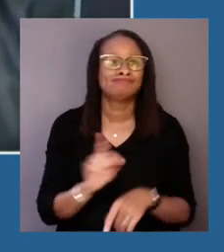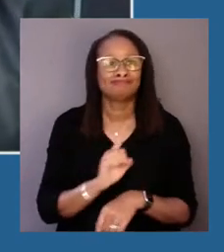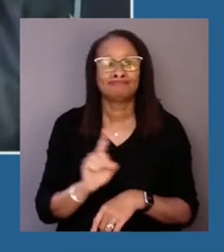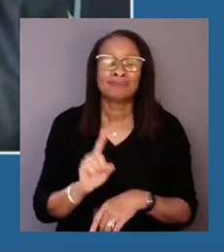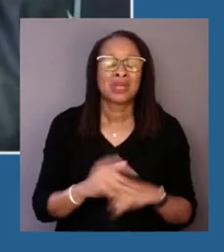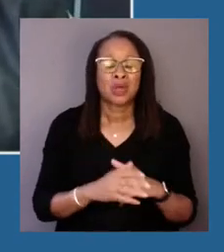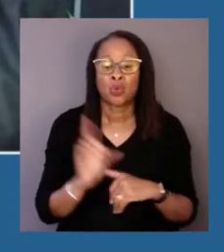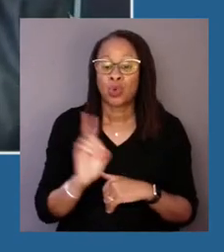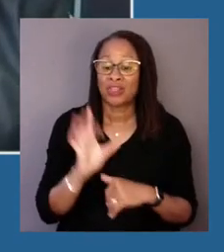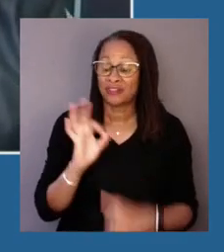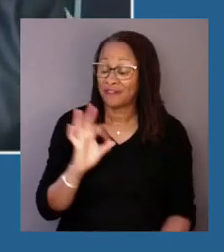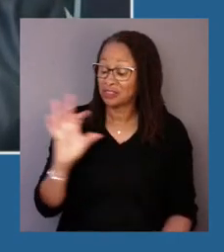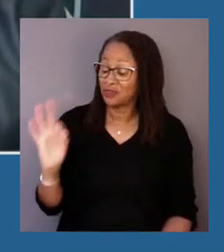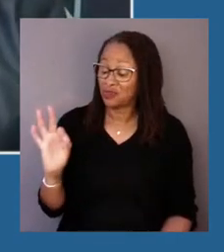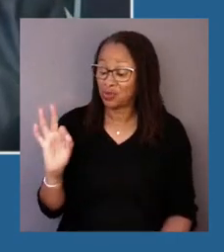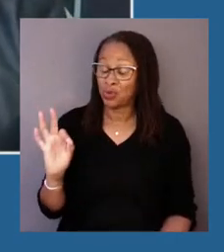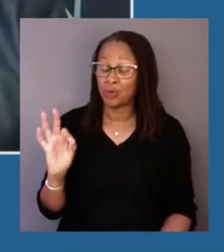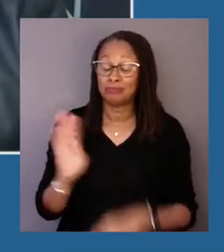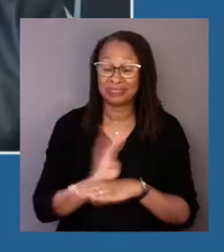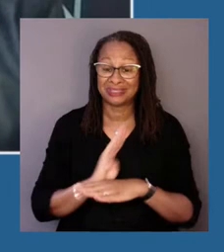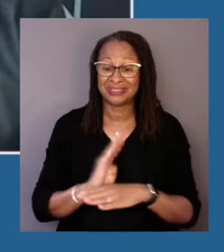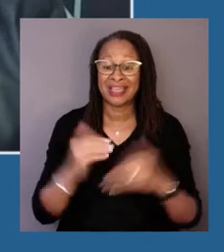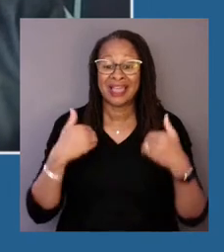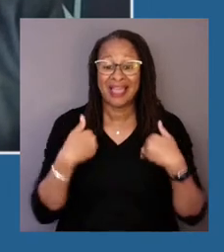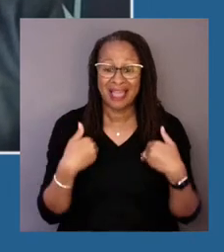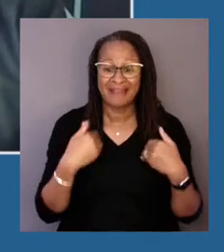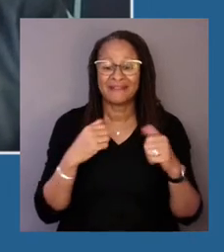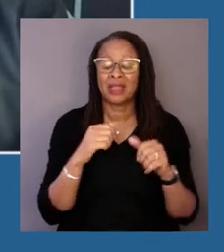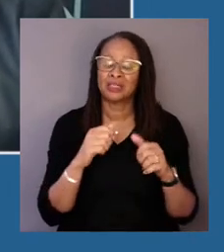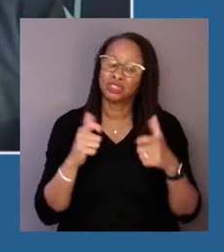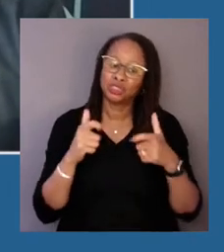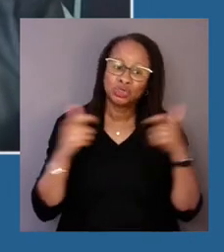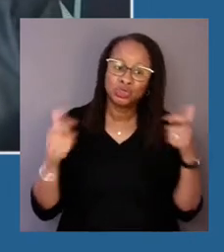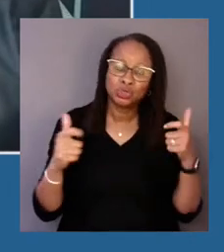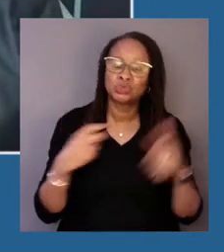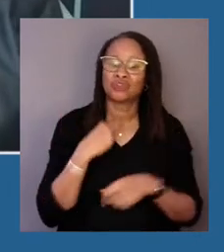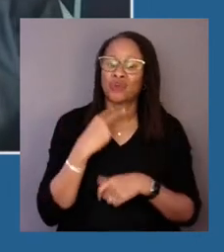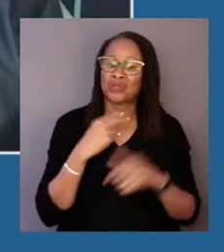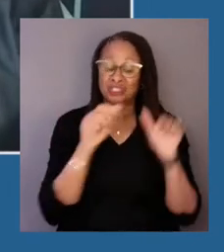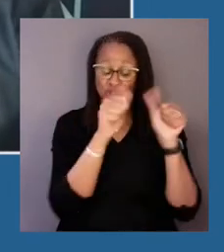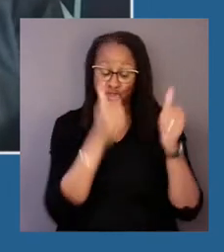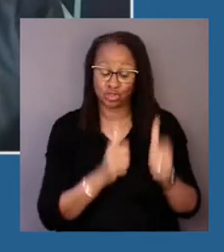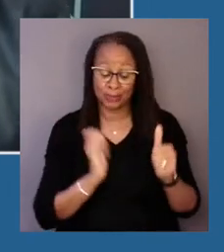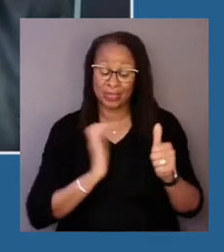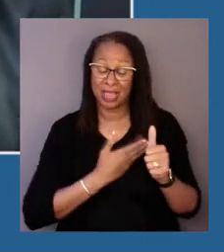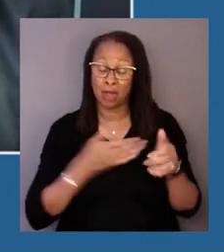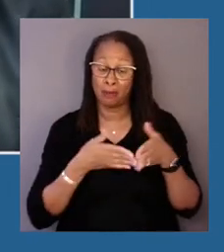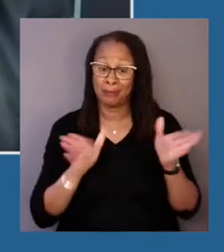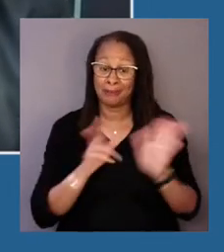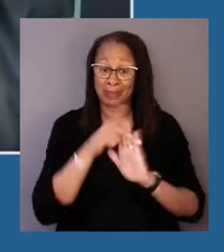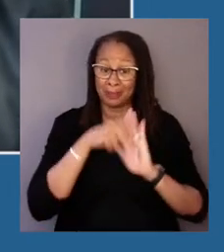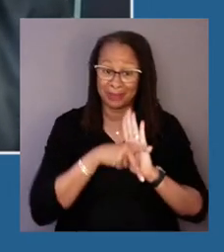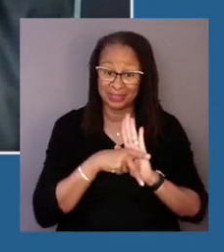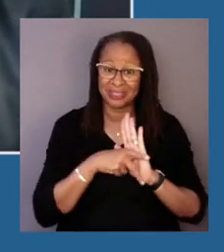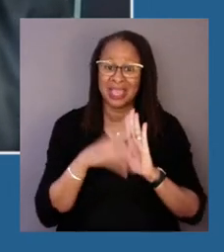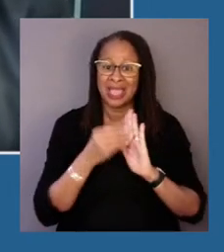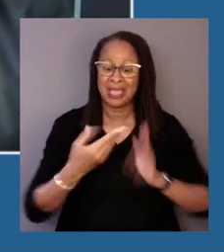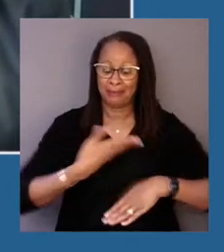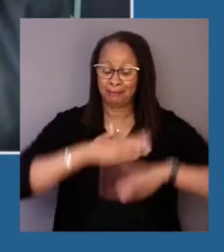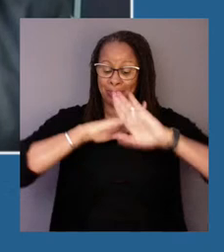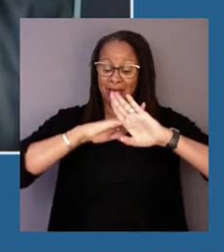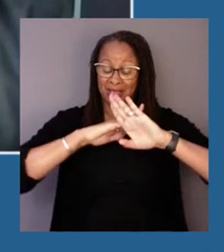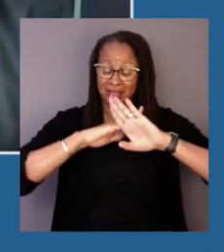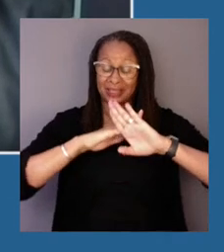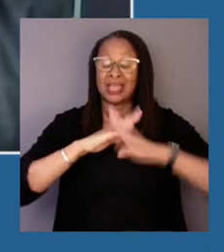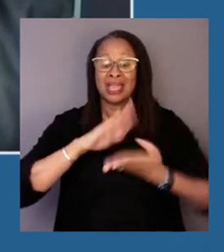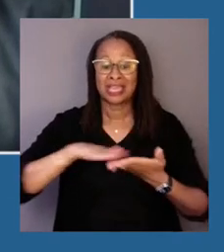fuel industry has a major voice in shaping our public policy and in blocking clean energy stress